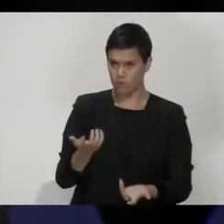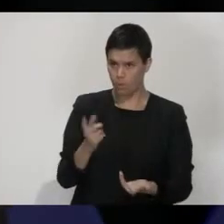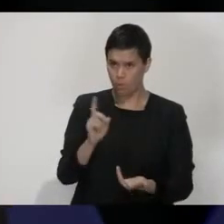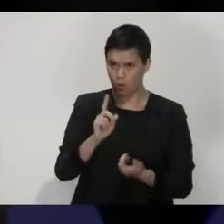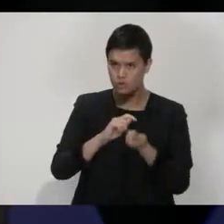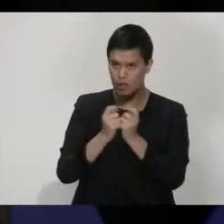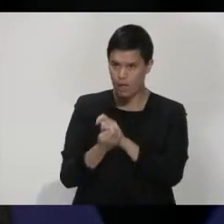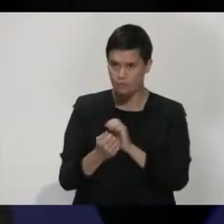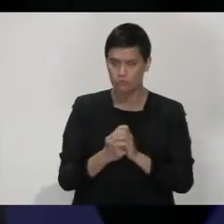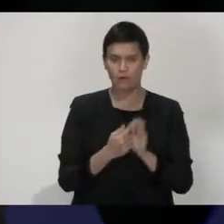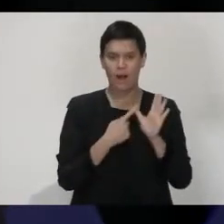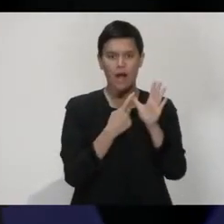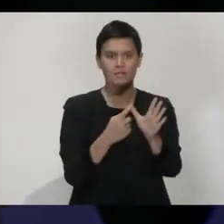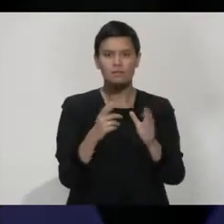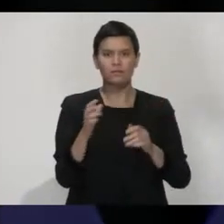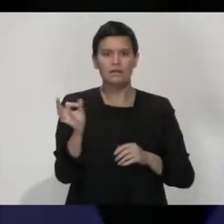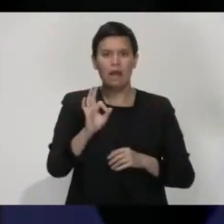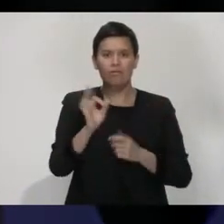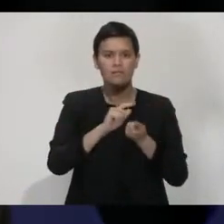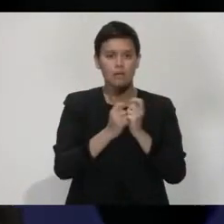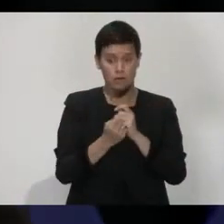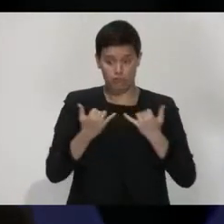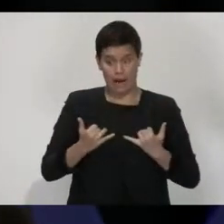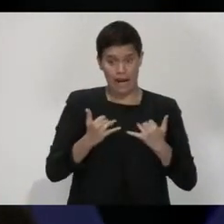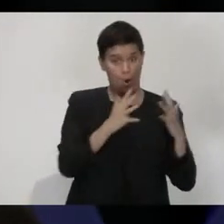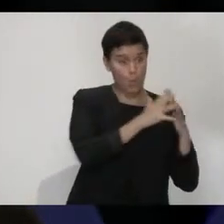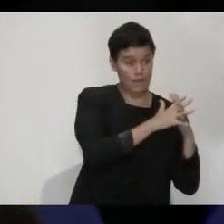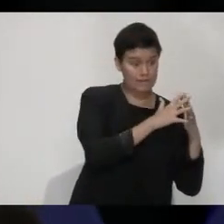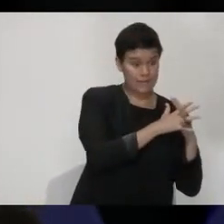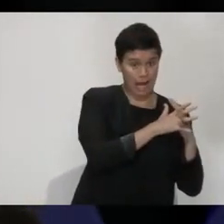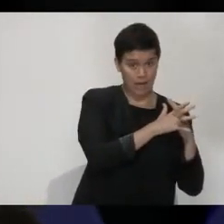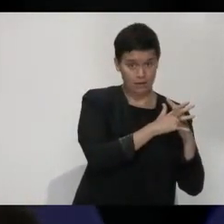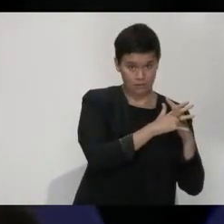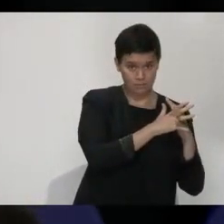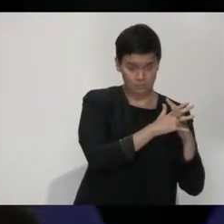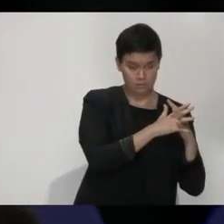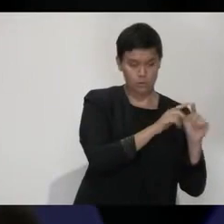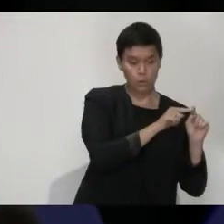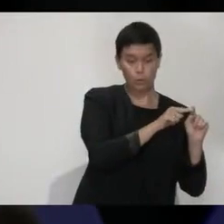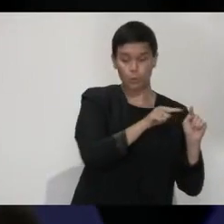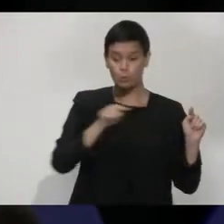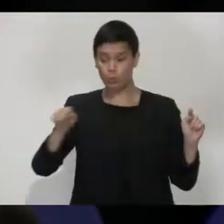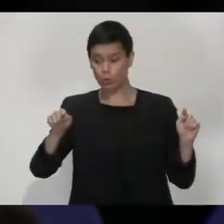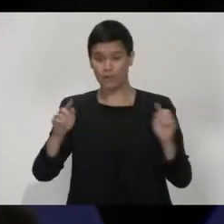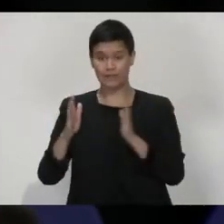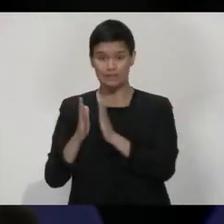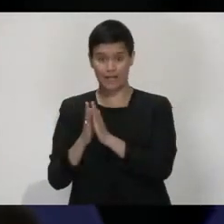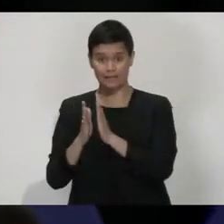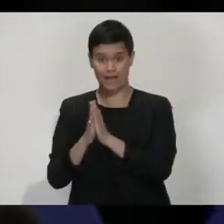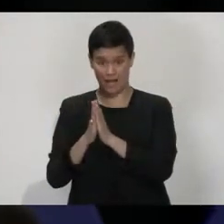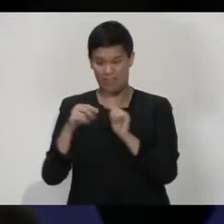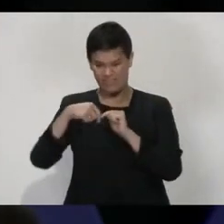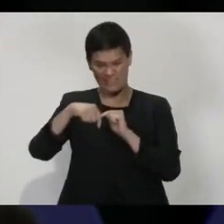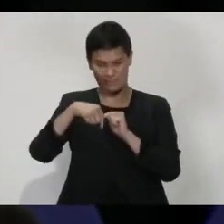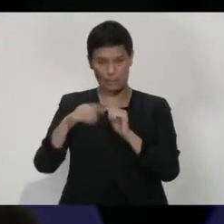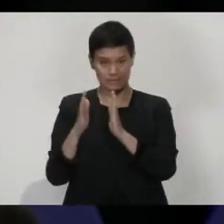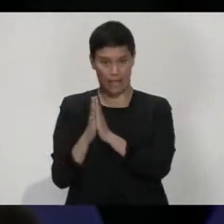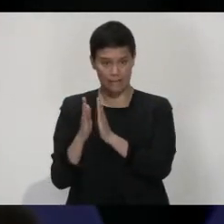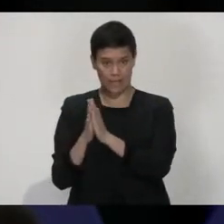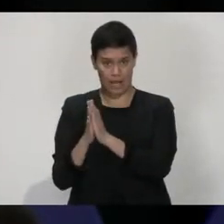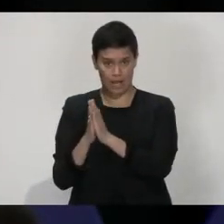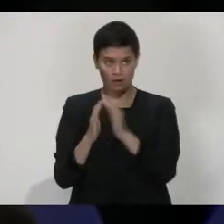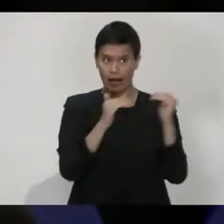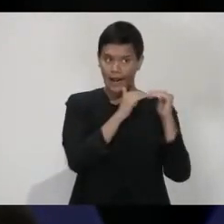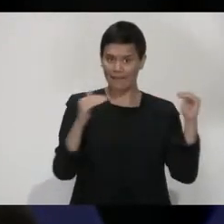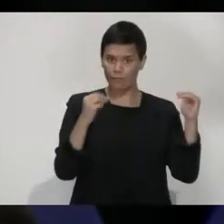level 3 restrictions are still in place. In terms of, so what has changed in terms of the contact tracing, the ability to find the cases in terms of